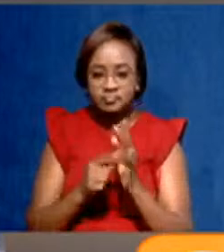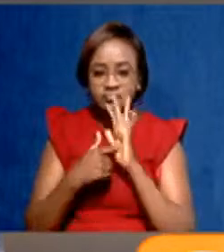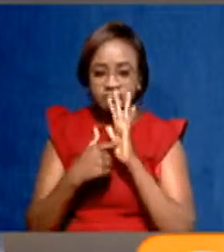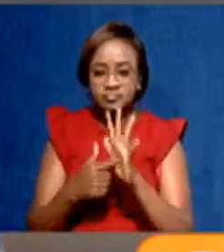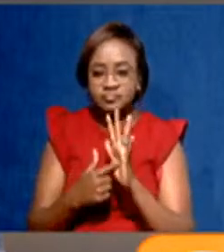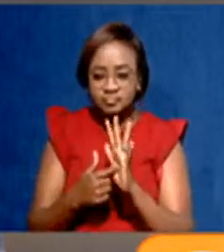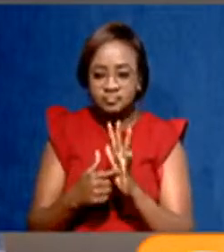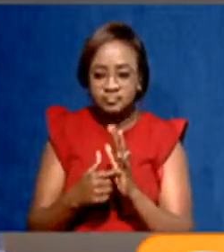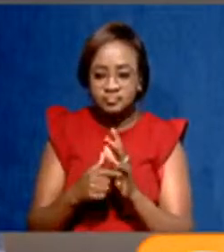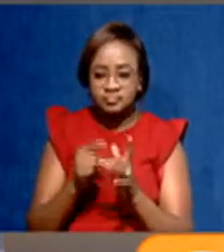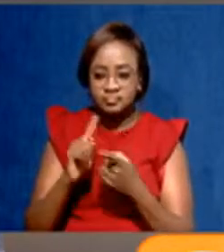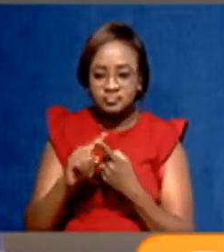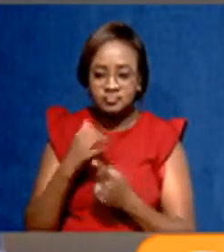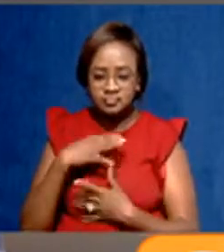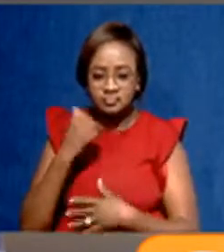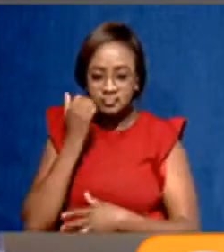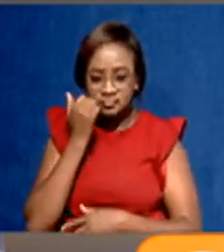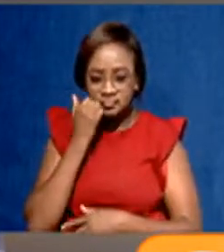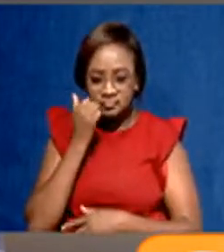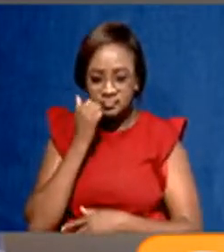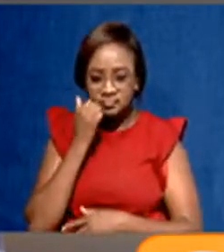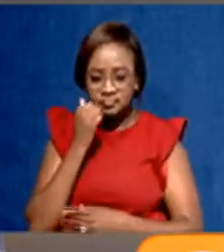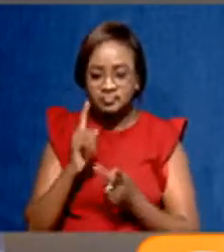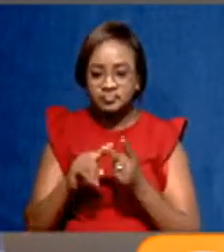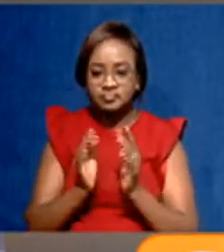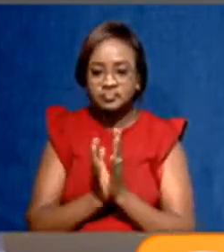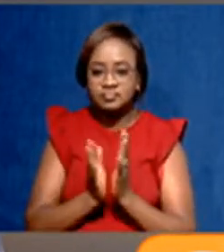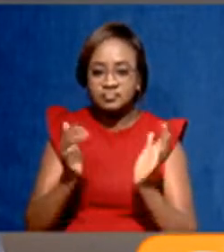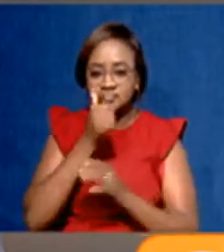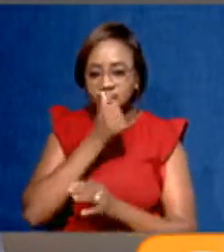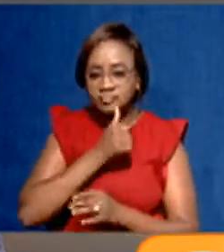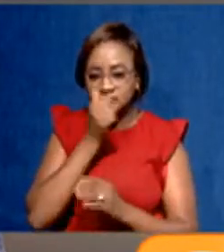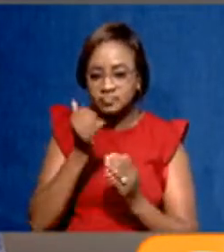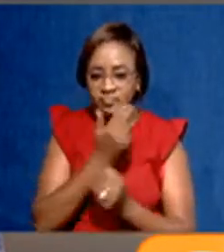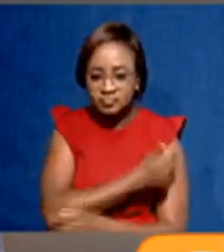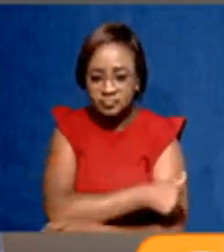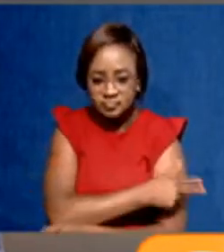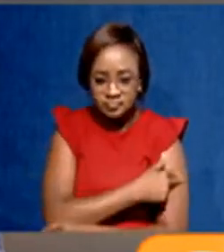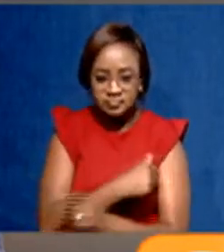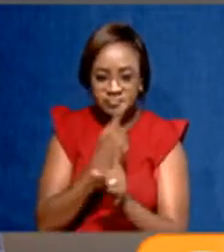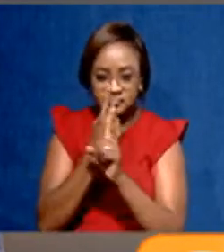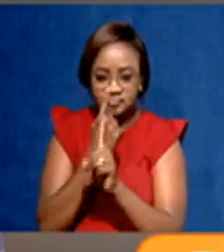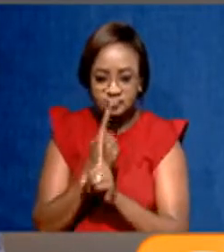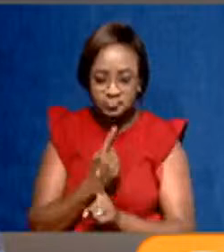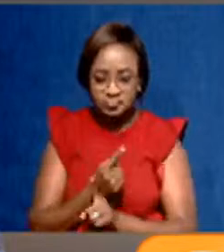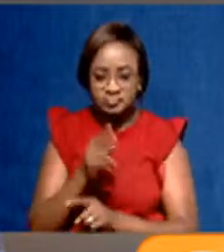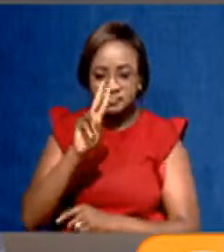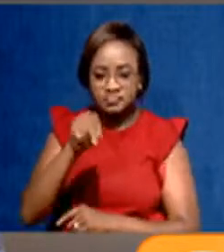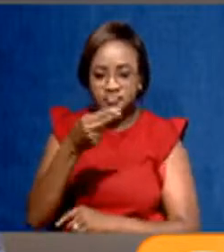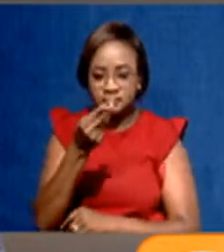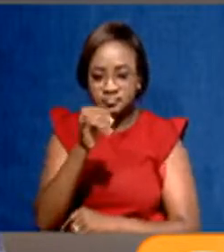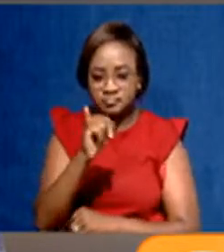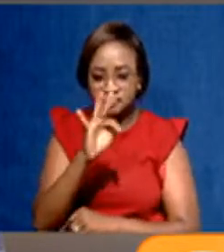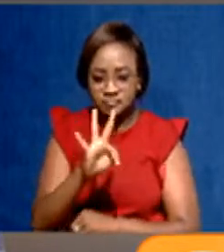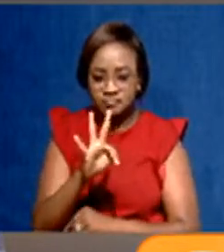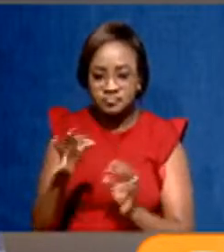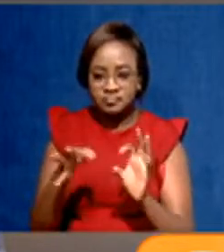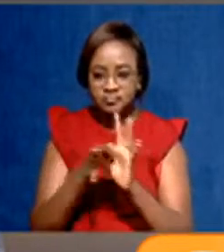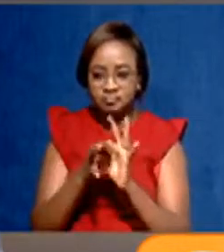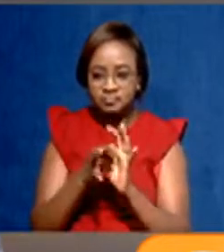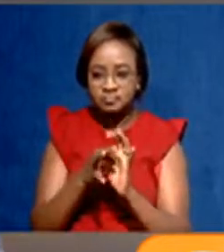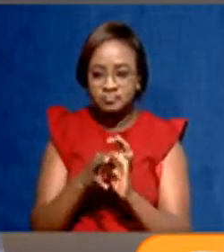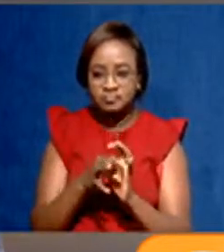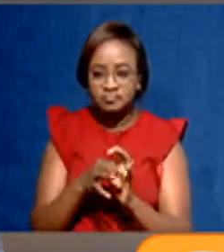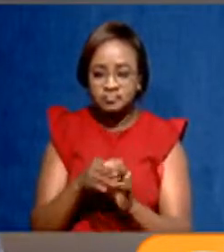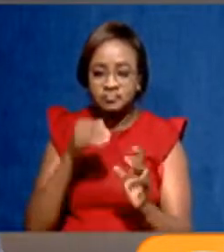outpatient, inpatient cover in public and private hospitals which are NHIF affiliated,